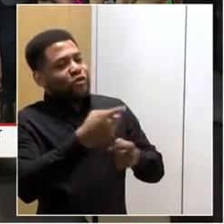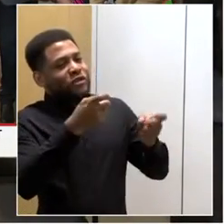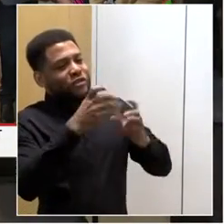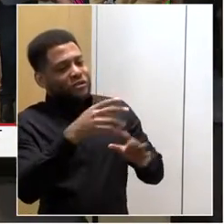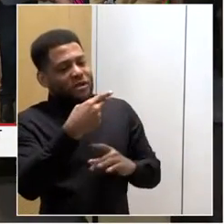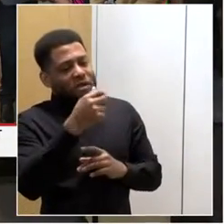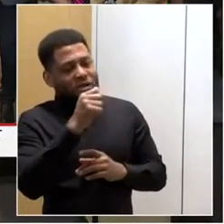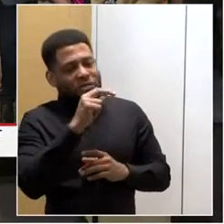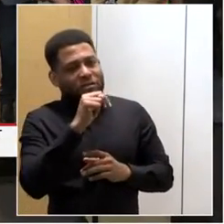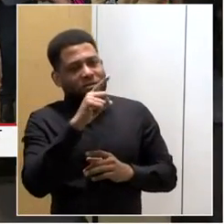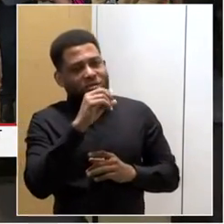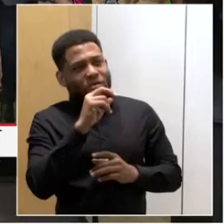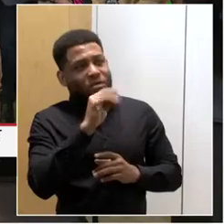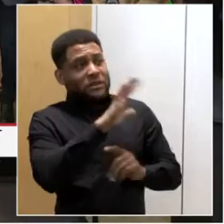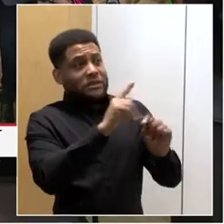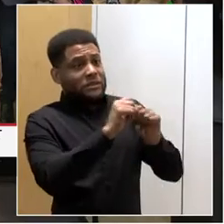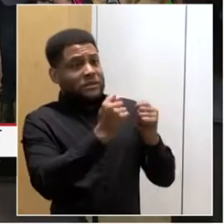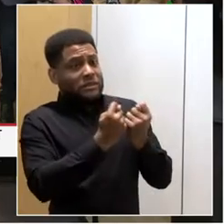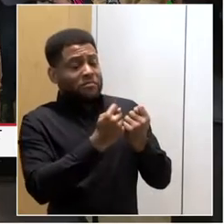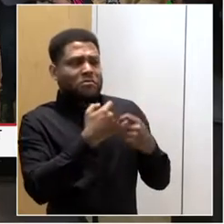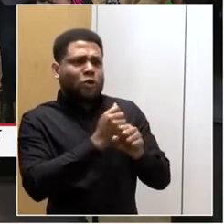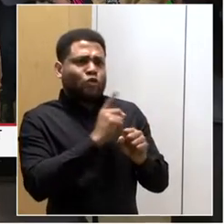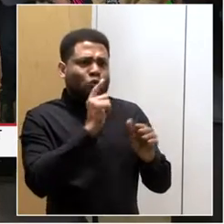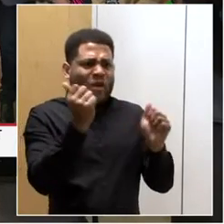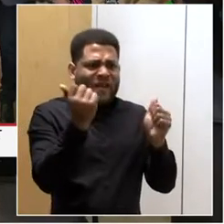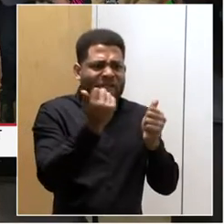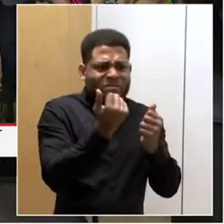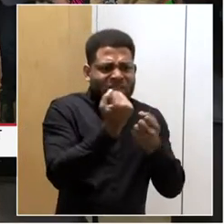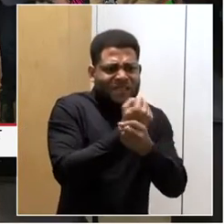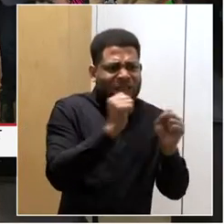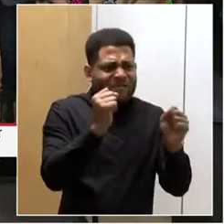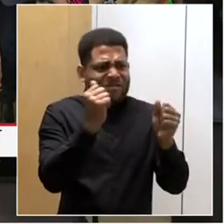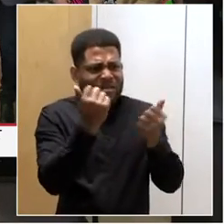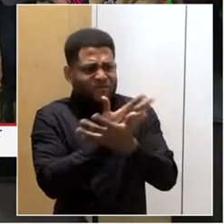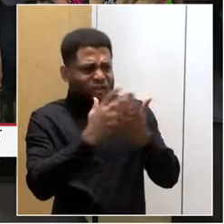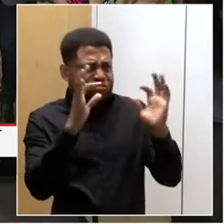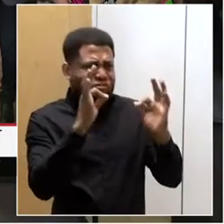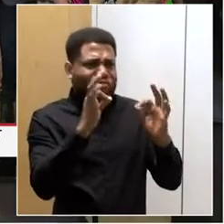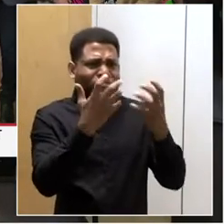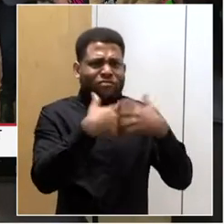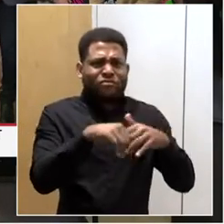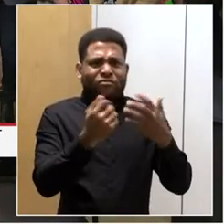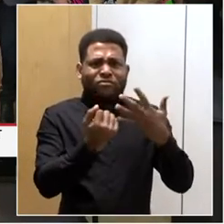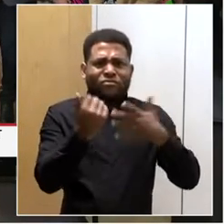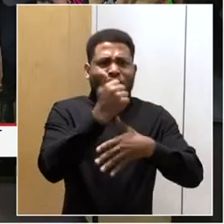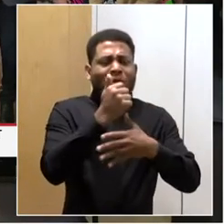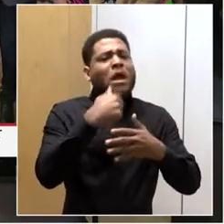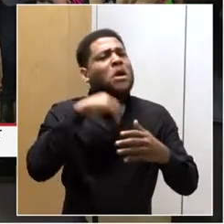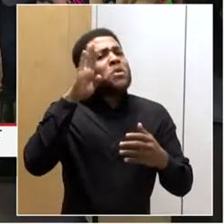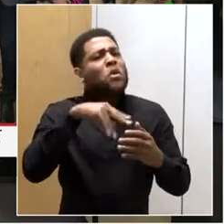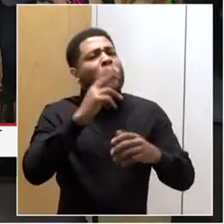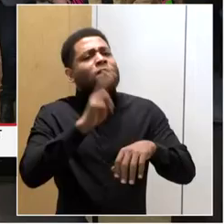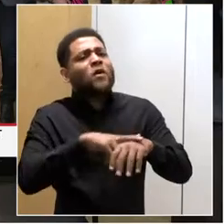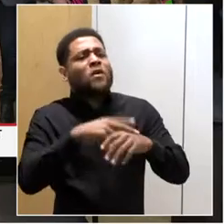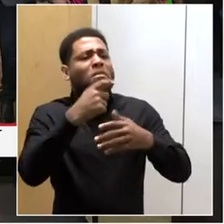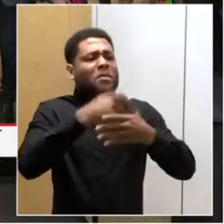put safety is always first above speed or expediency or cost. But even with,